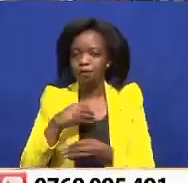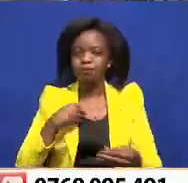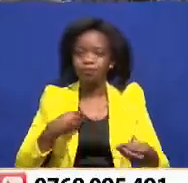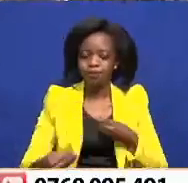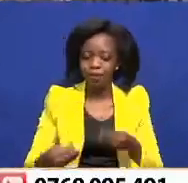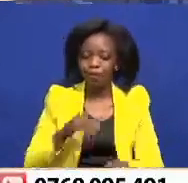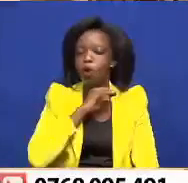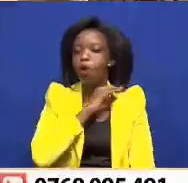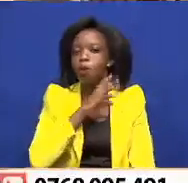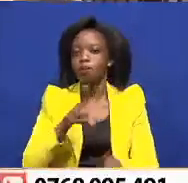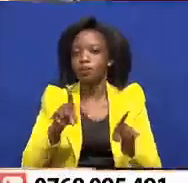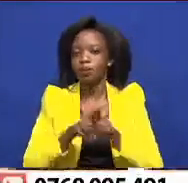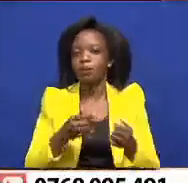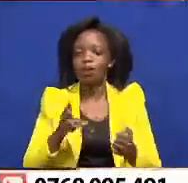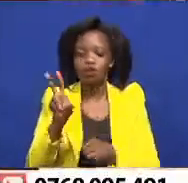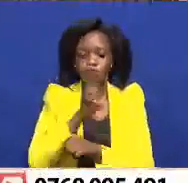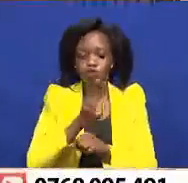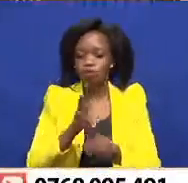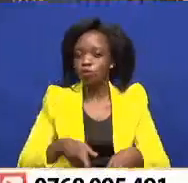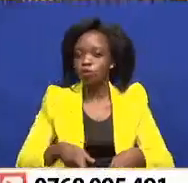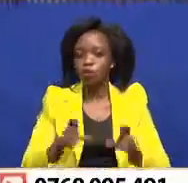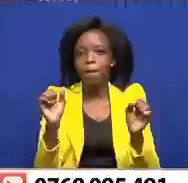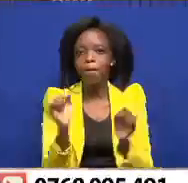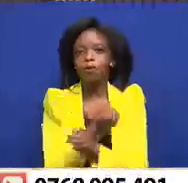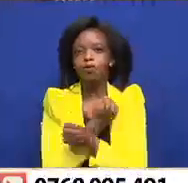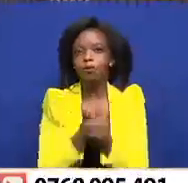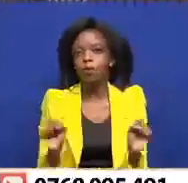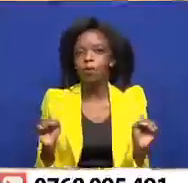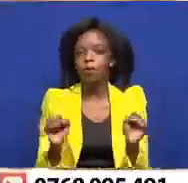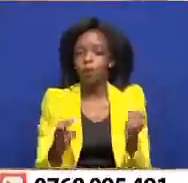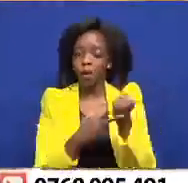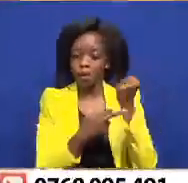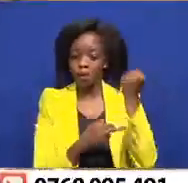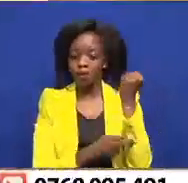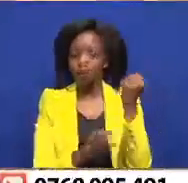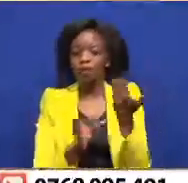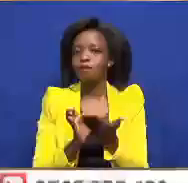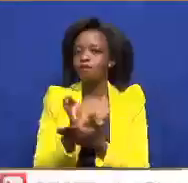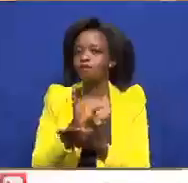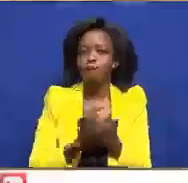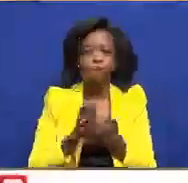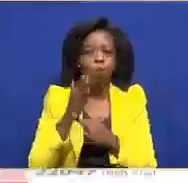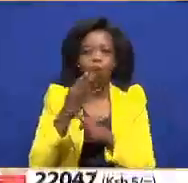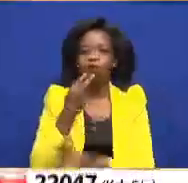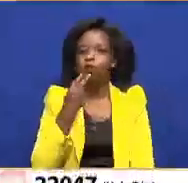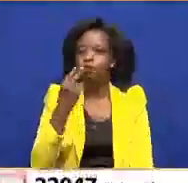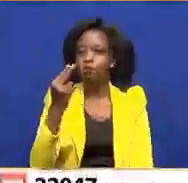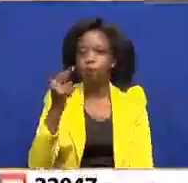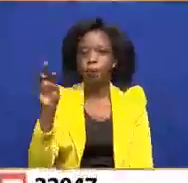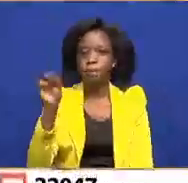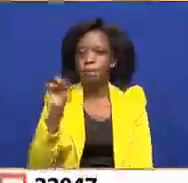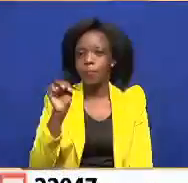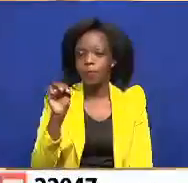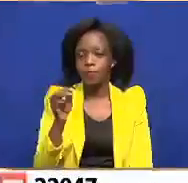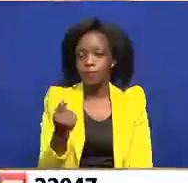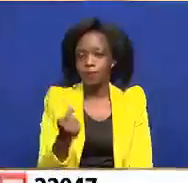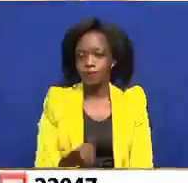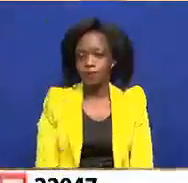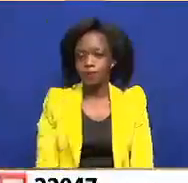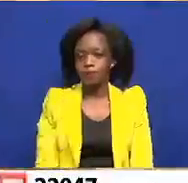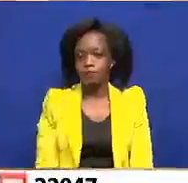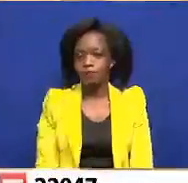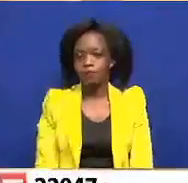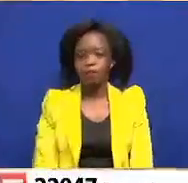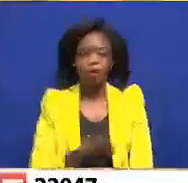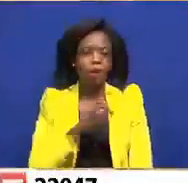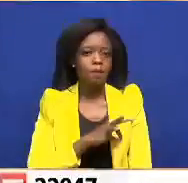disabilities cannot use a bridge. It is a bridge that was allocated more than 200 million Kenya shillings. By the way, haina